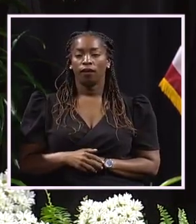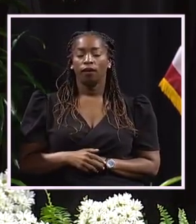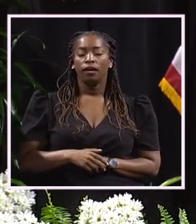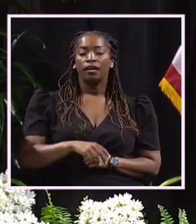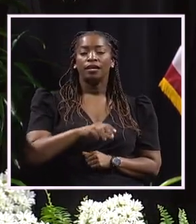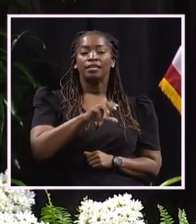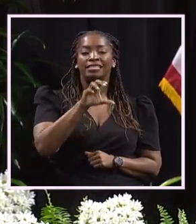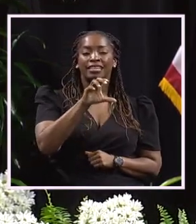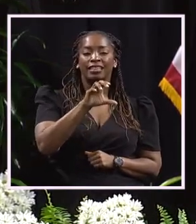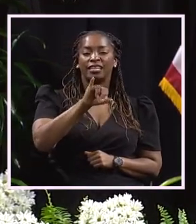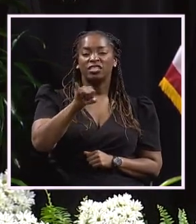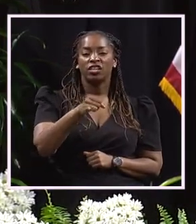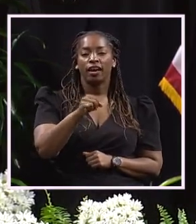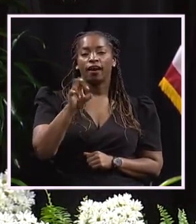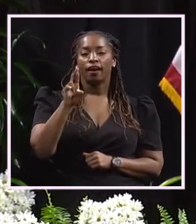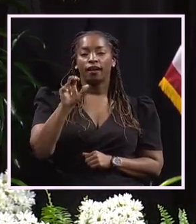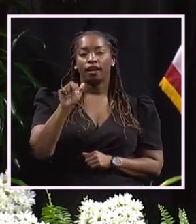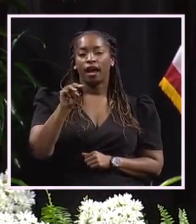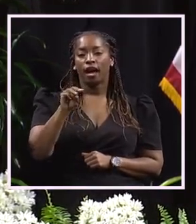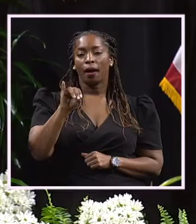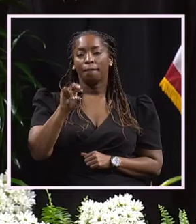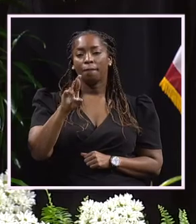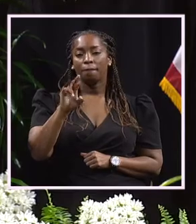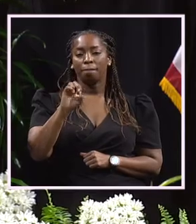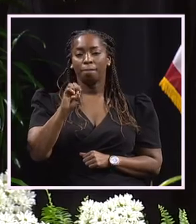Cynthia J. Ramirez, MBA.